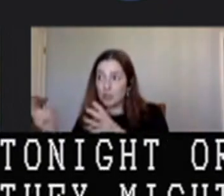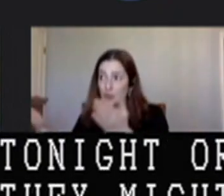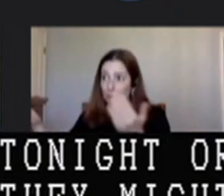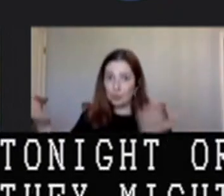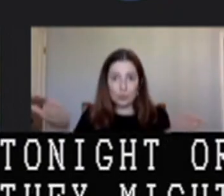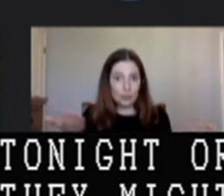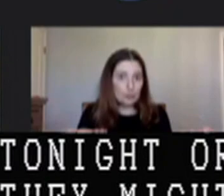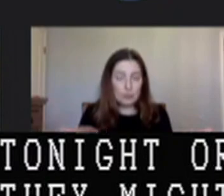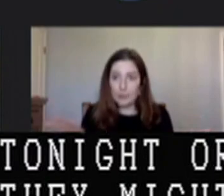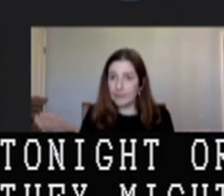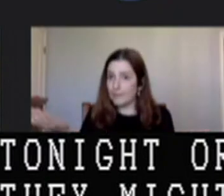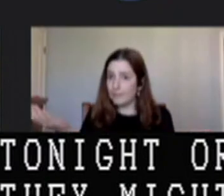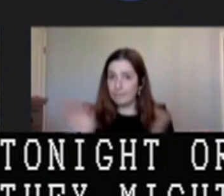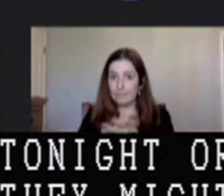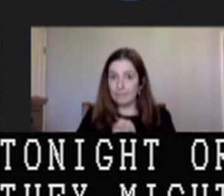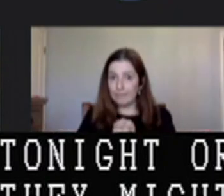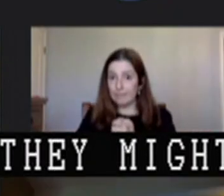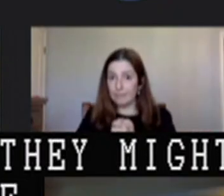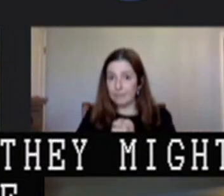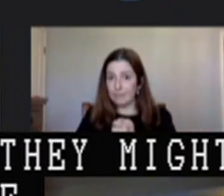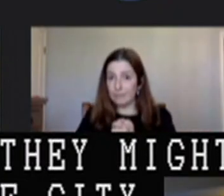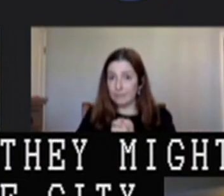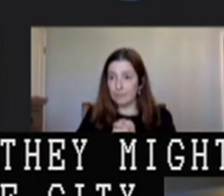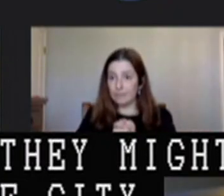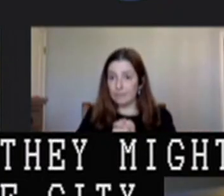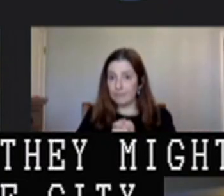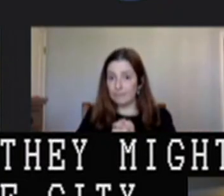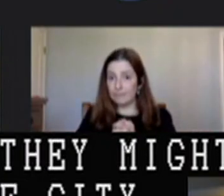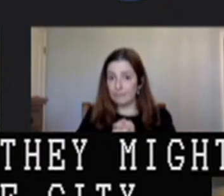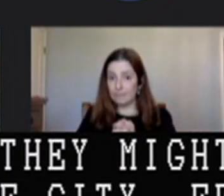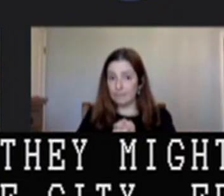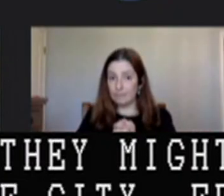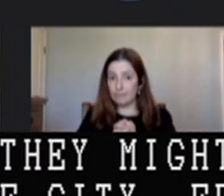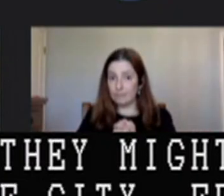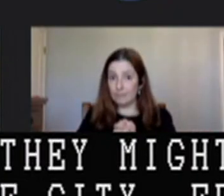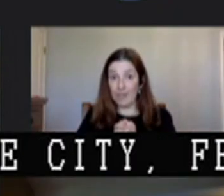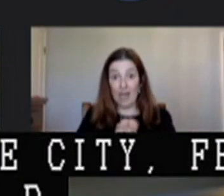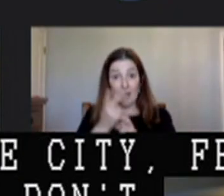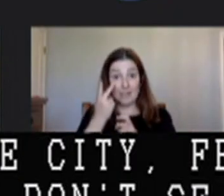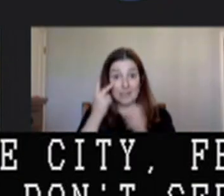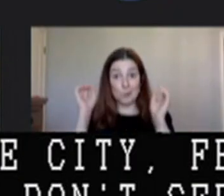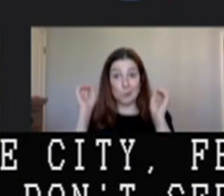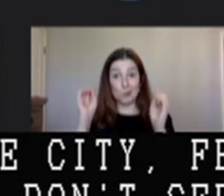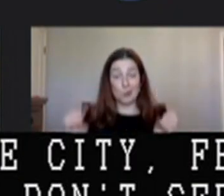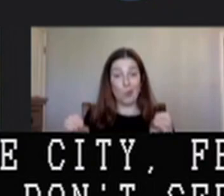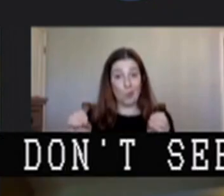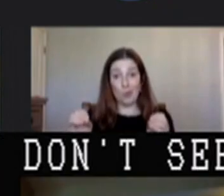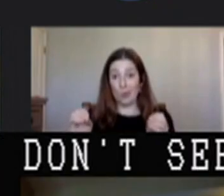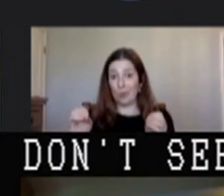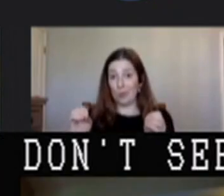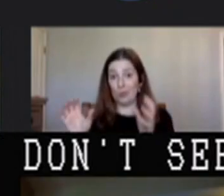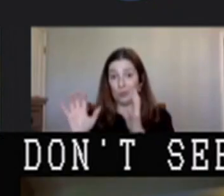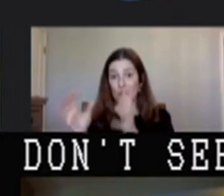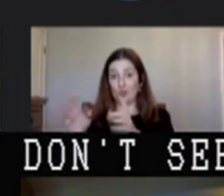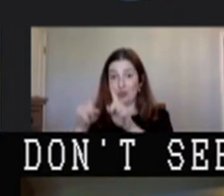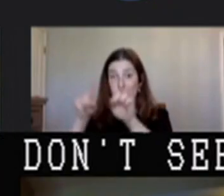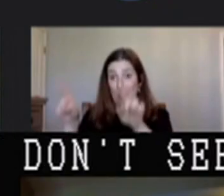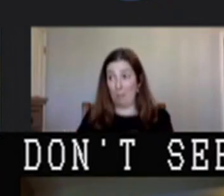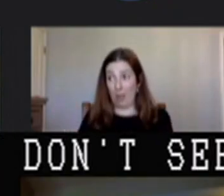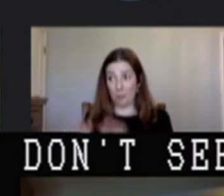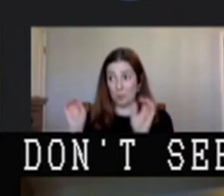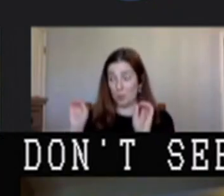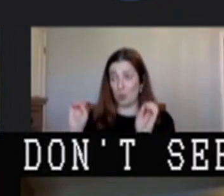city, feel free. But I don't see anybody on the chat at present.